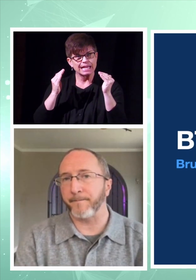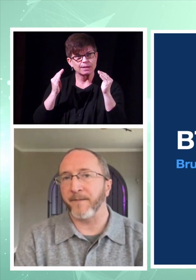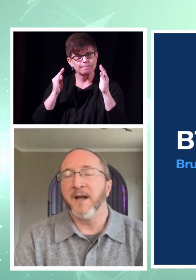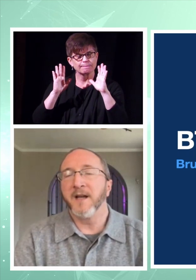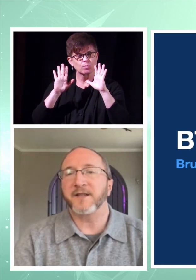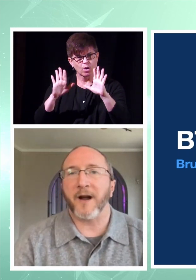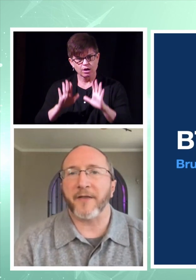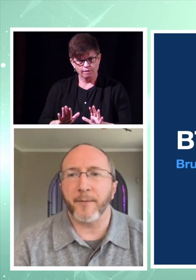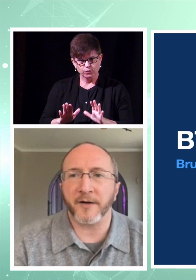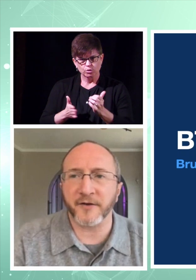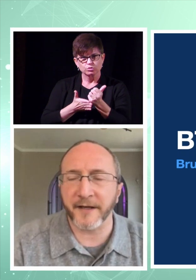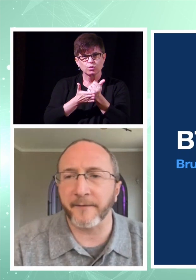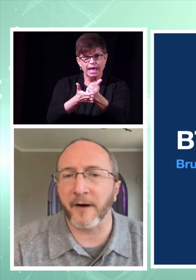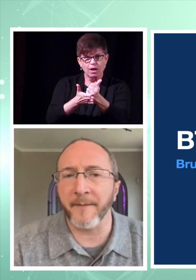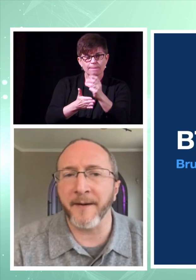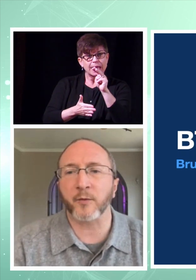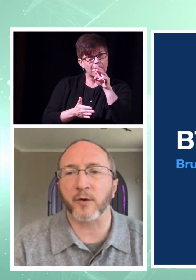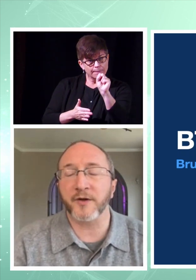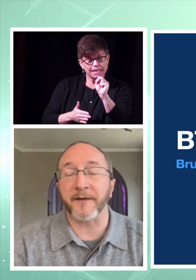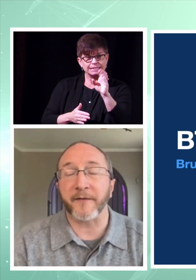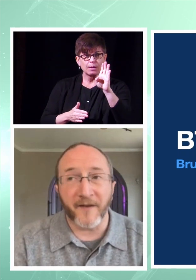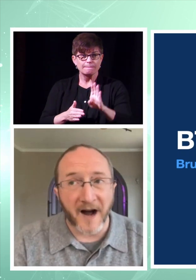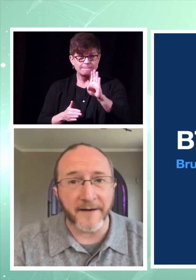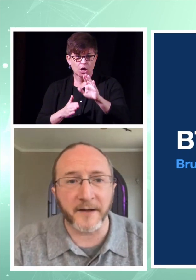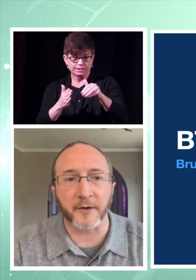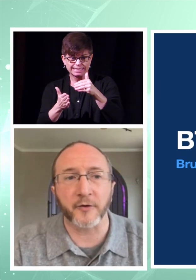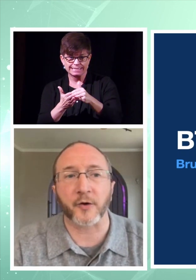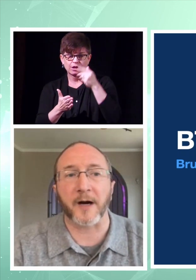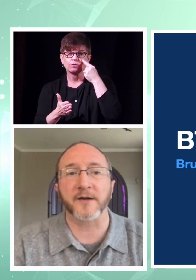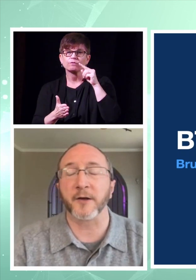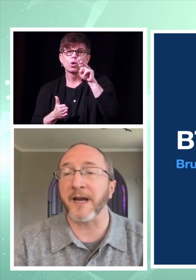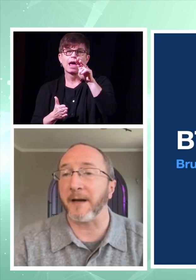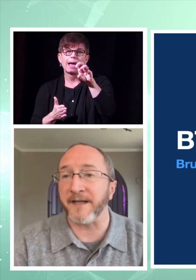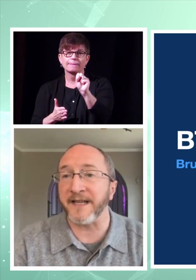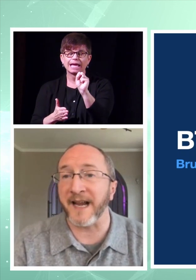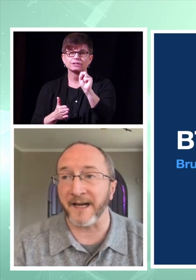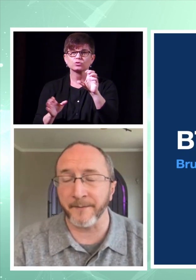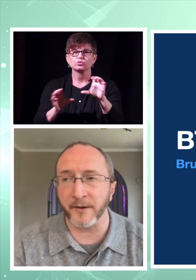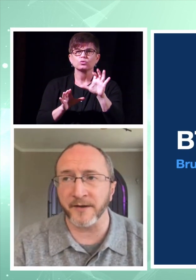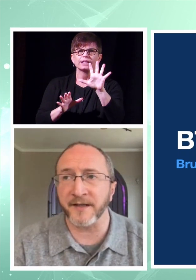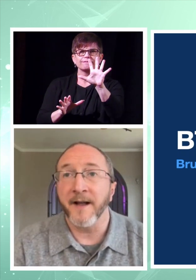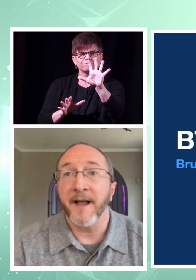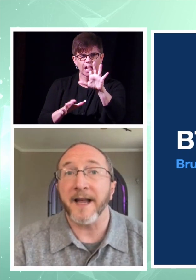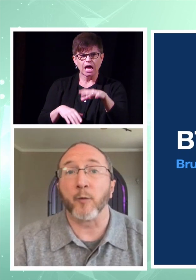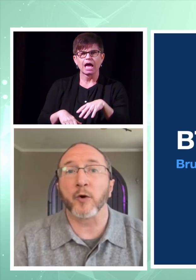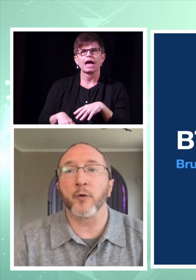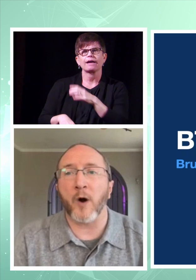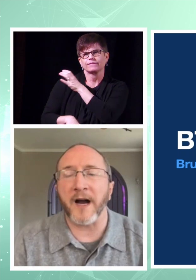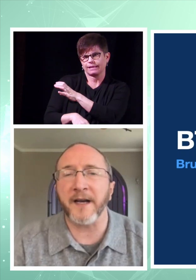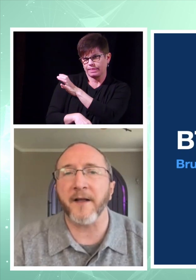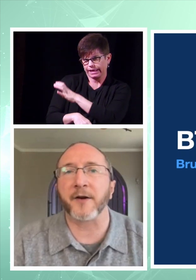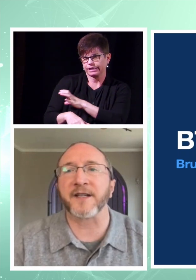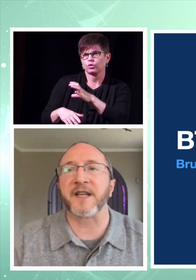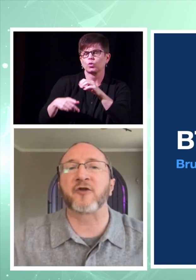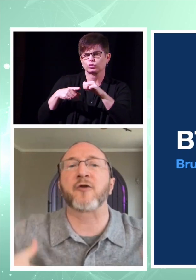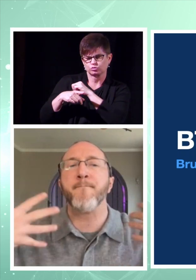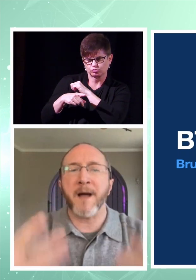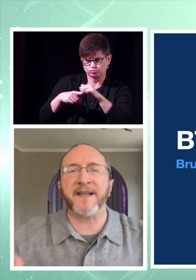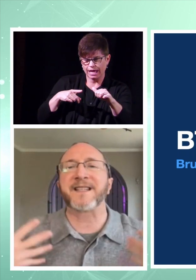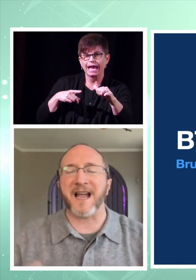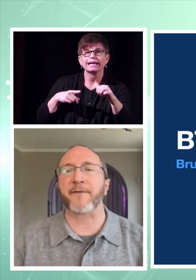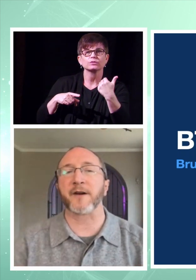MS. So at the Boster Center for MS, we're doing 5 clinical trials looking at BTK inhibitors. And worldwide, there is